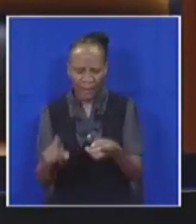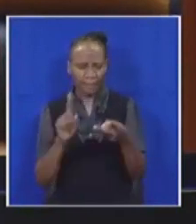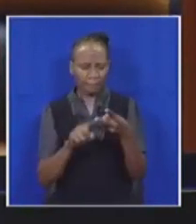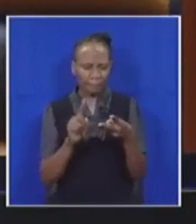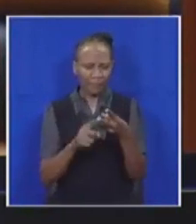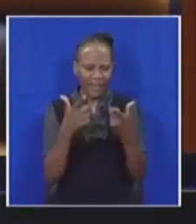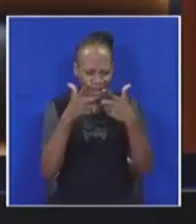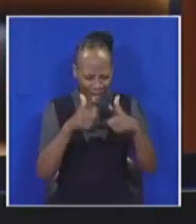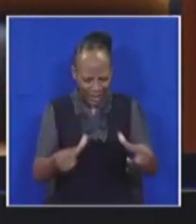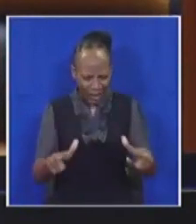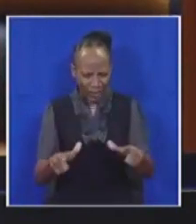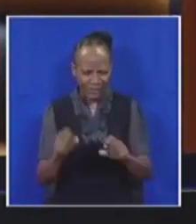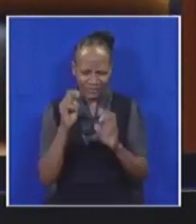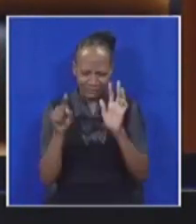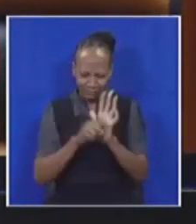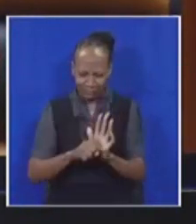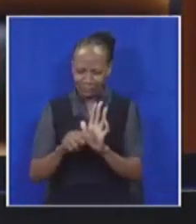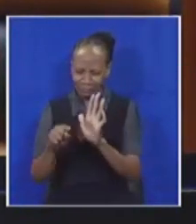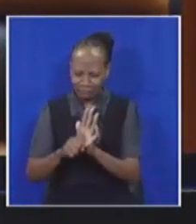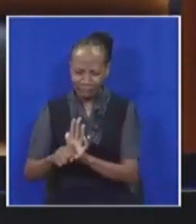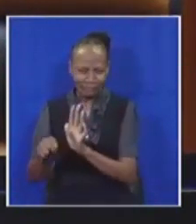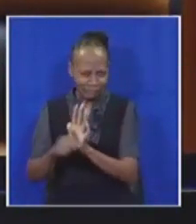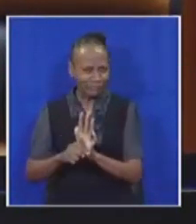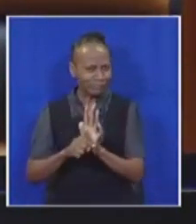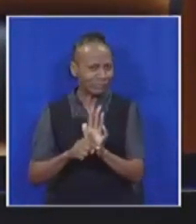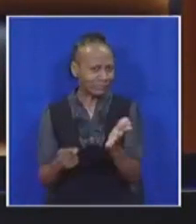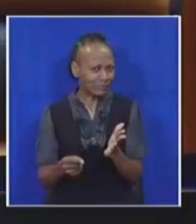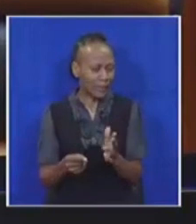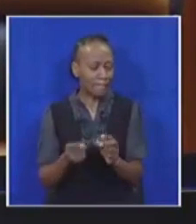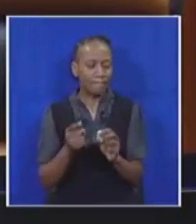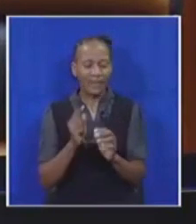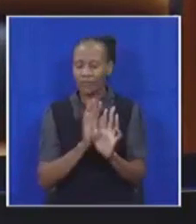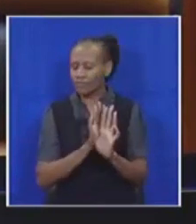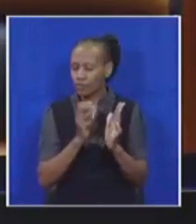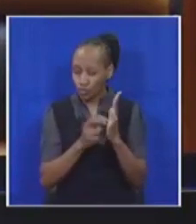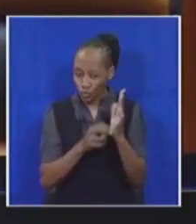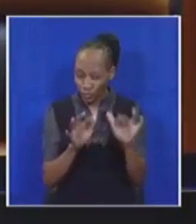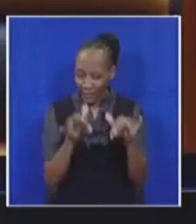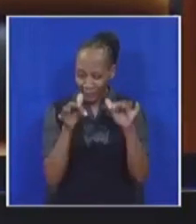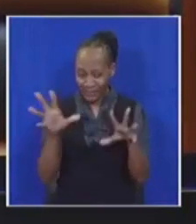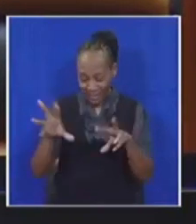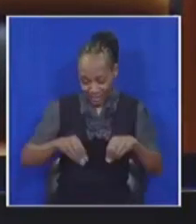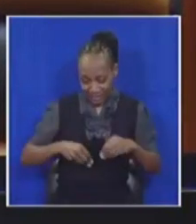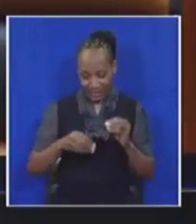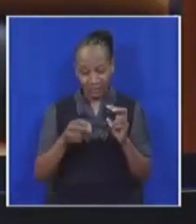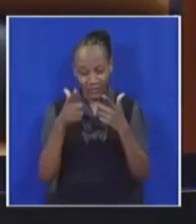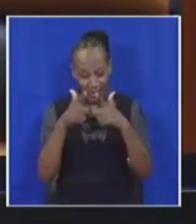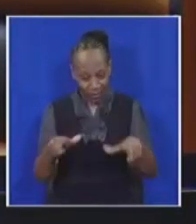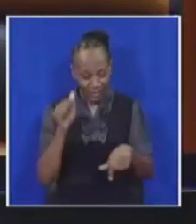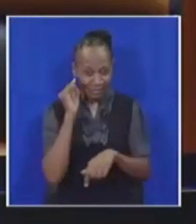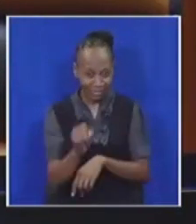used language that could only be described as unparliamentary and